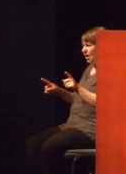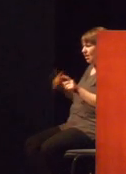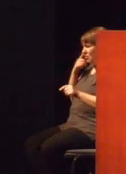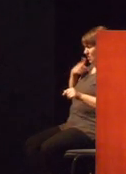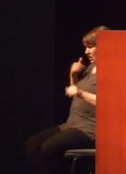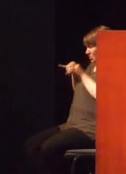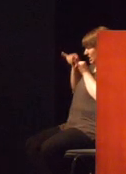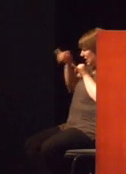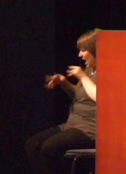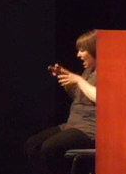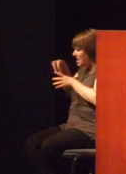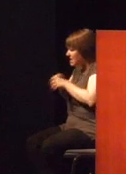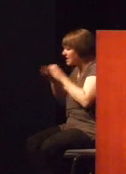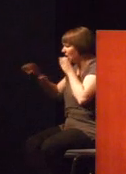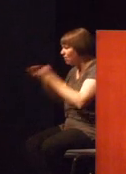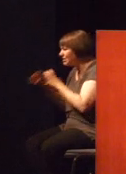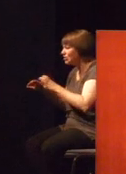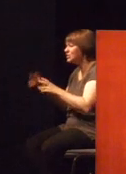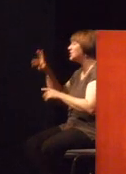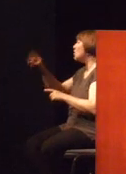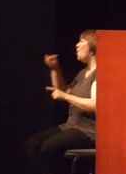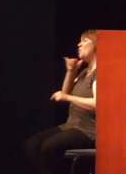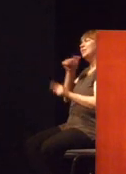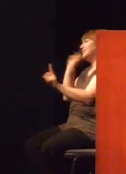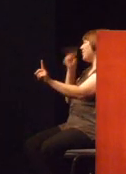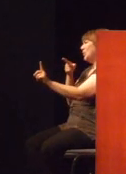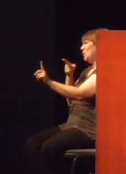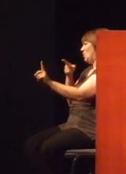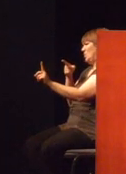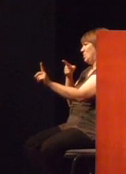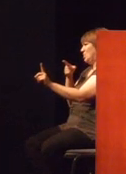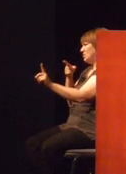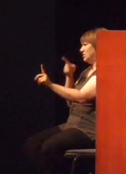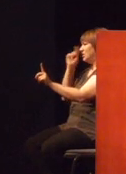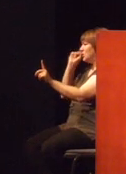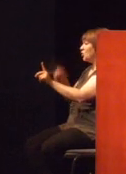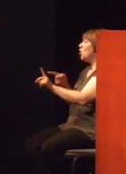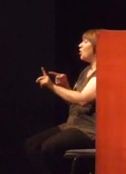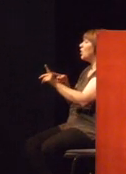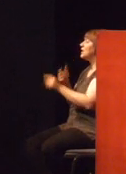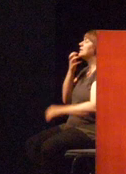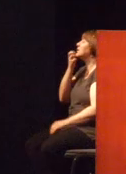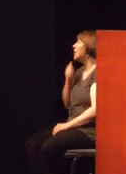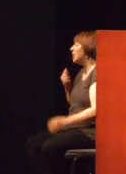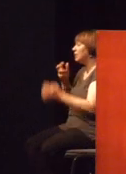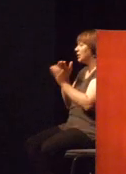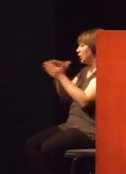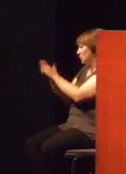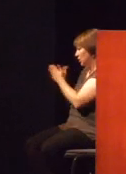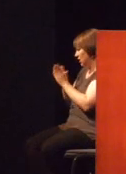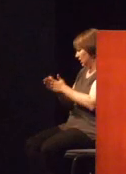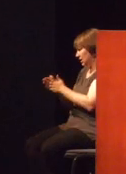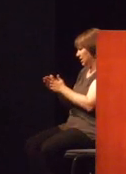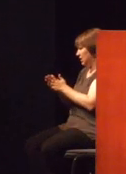conversation long enough to hear that that's not the goal. The goal is the beloved community. The goal is to create a place where